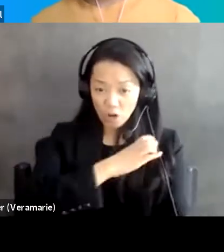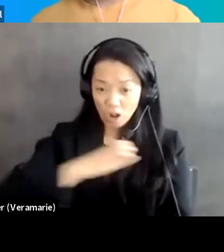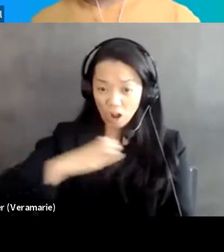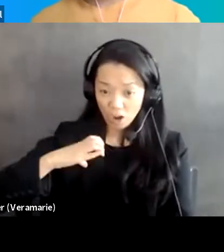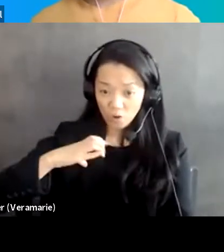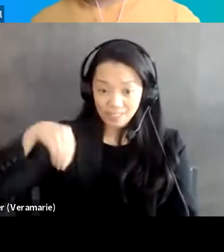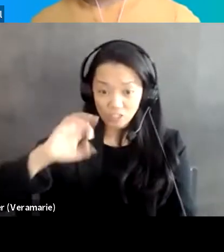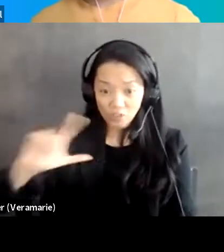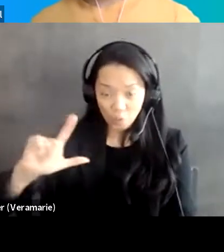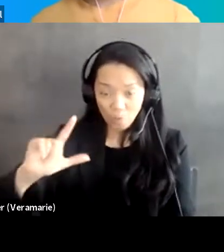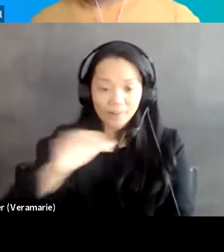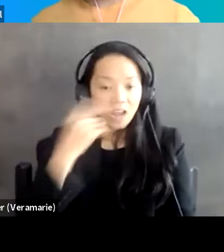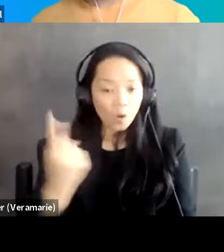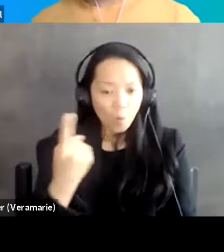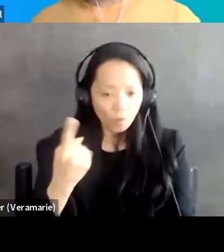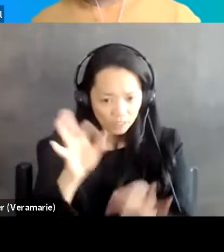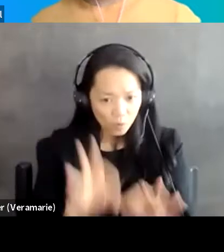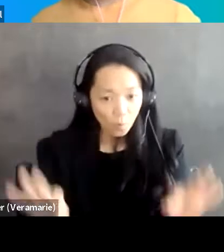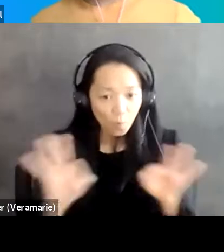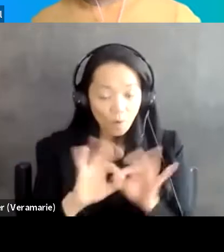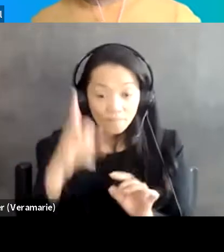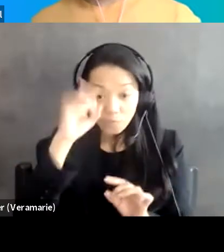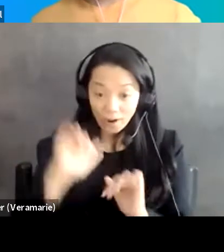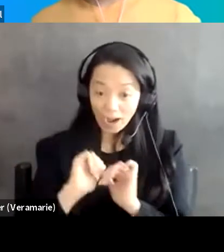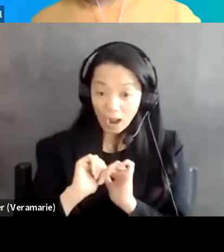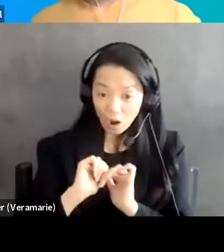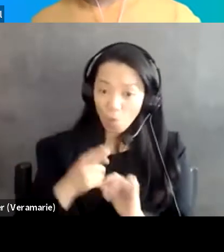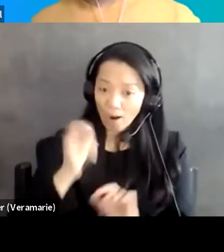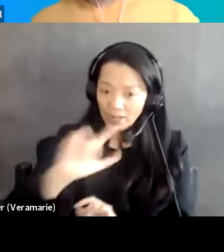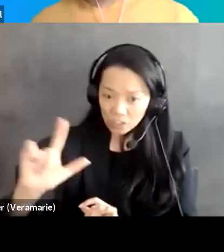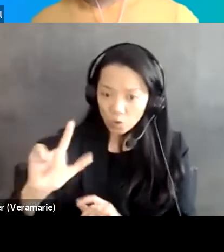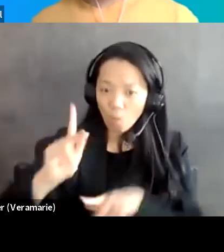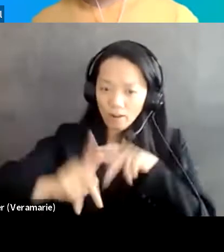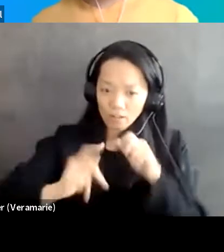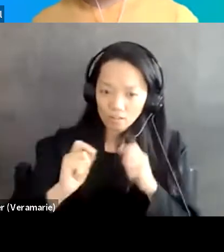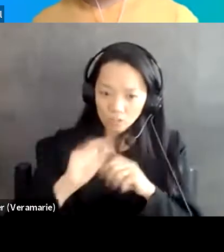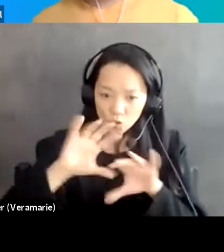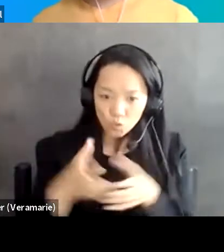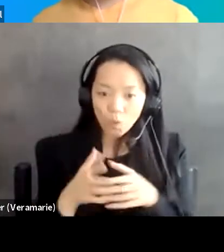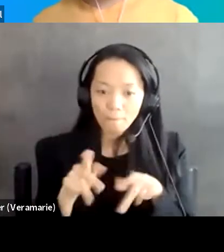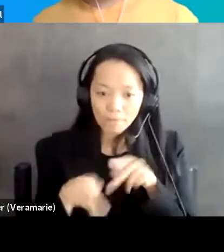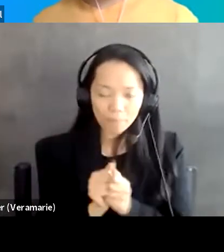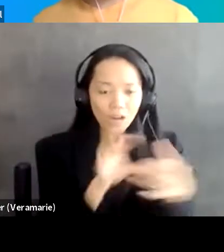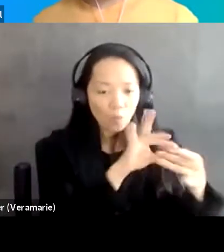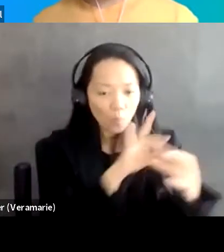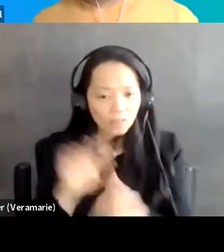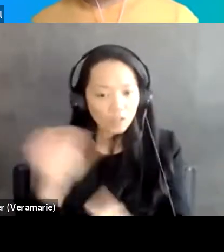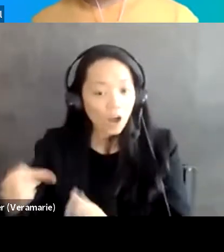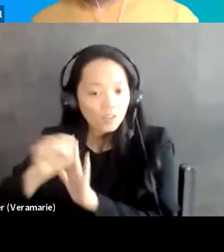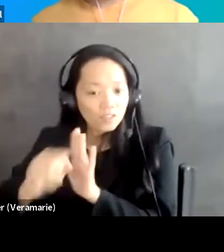in Illinois, it not only matters, what Illinois' population is, but it's relative to the other states,